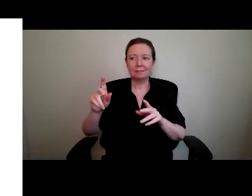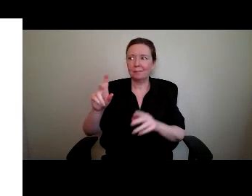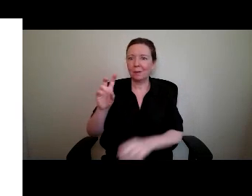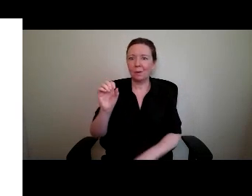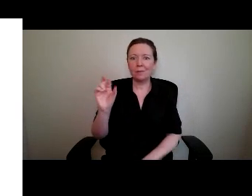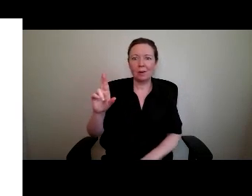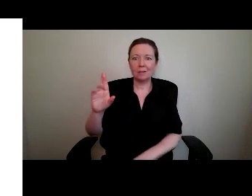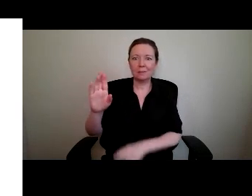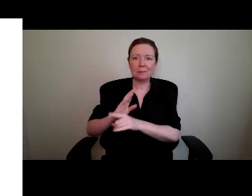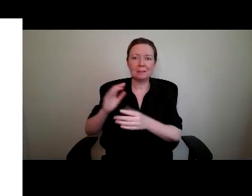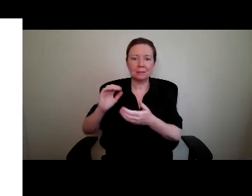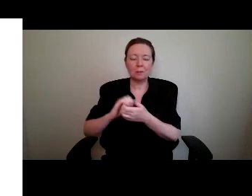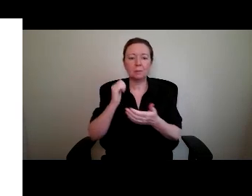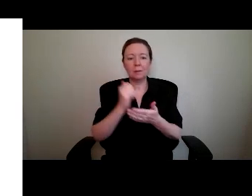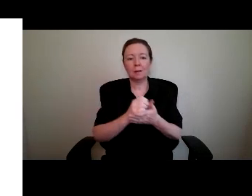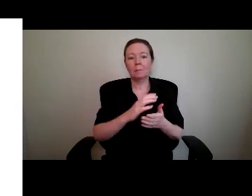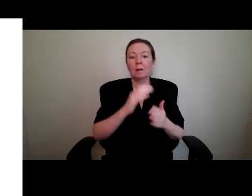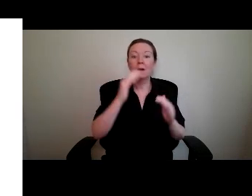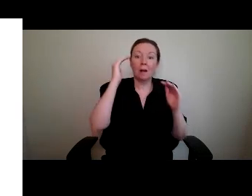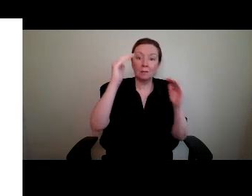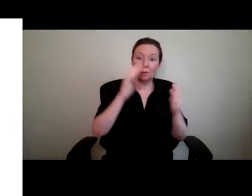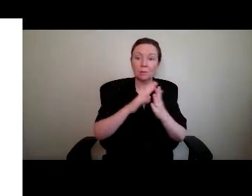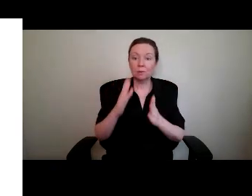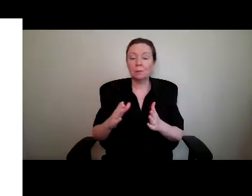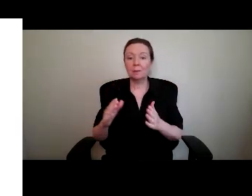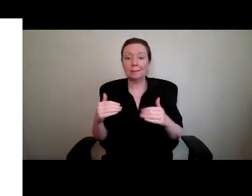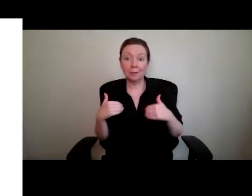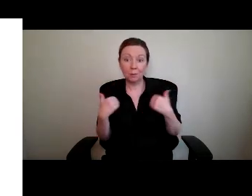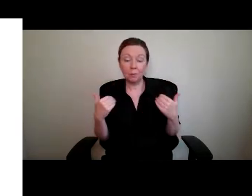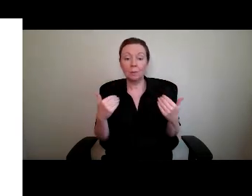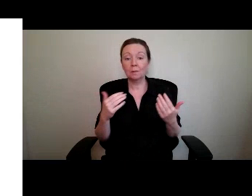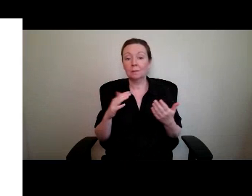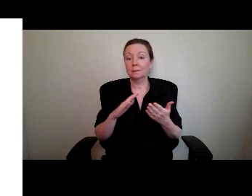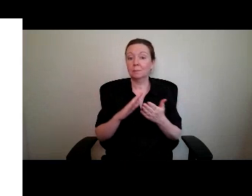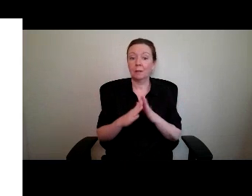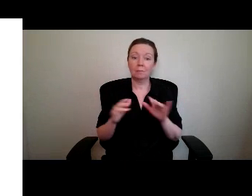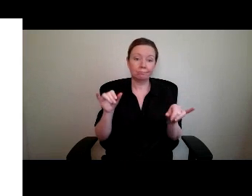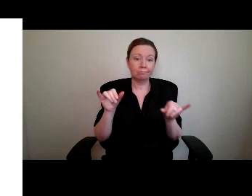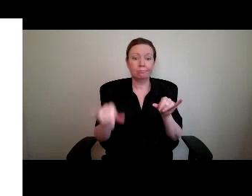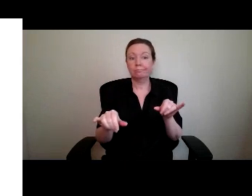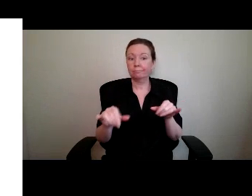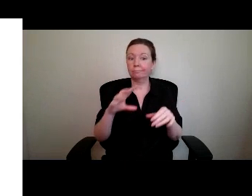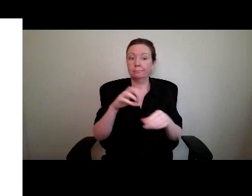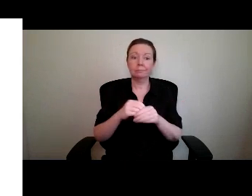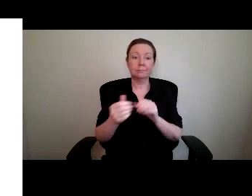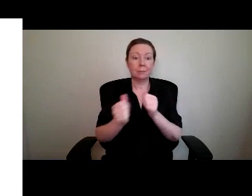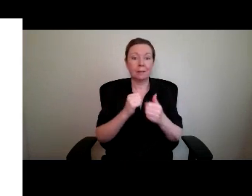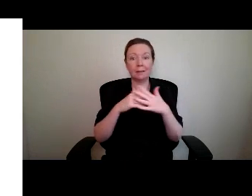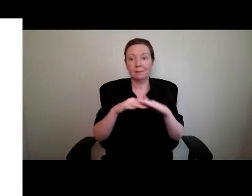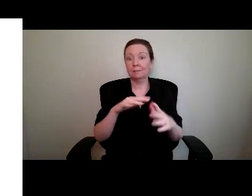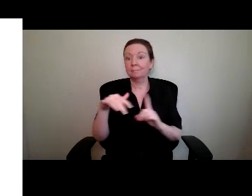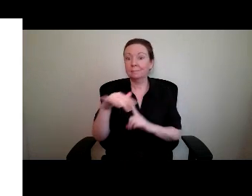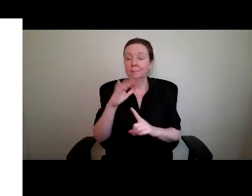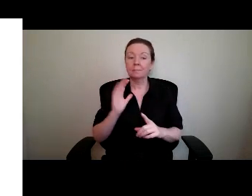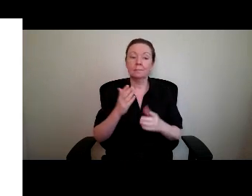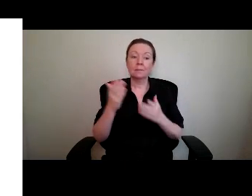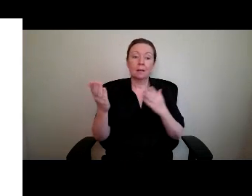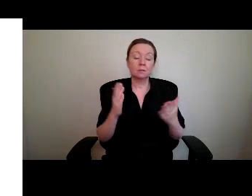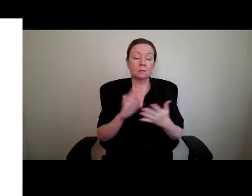adults, students, and youth become permanently employed in competitive integrated environments. And so our